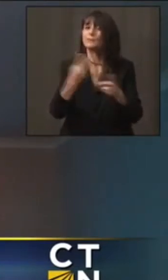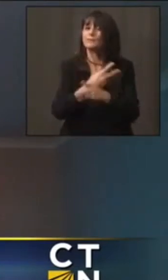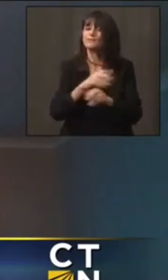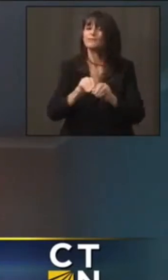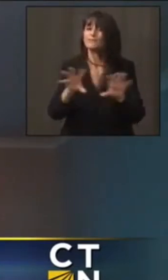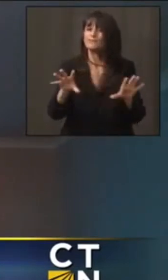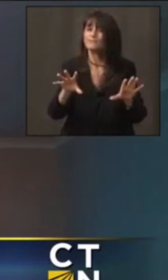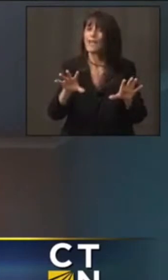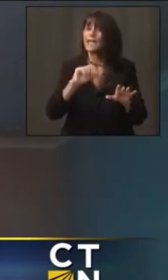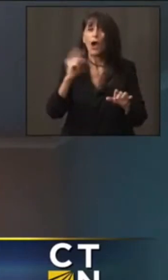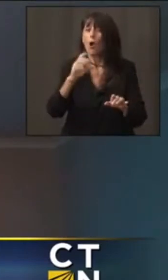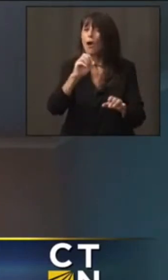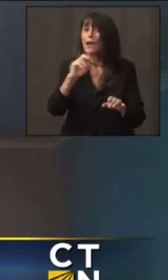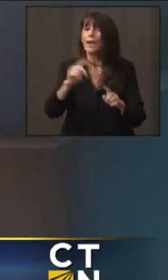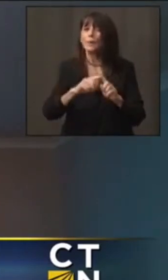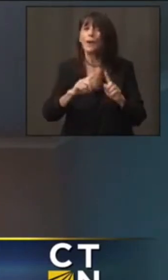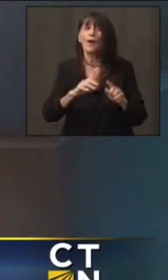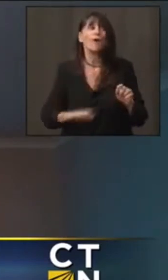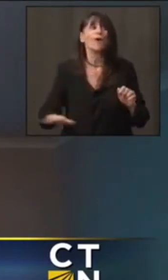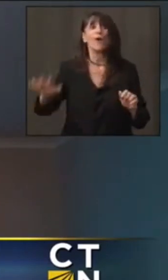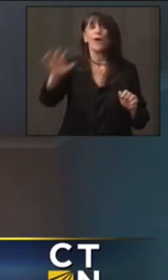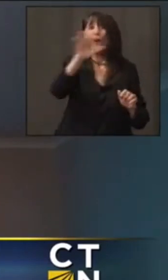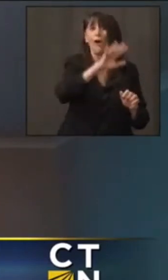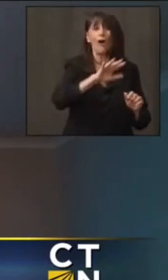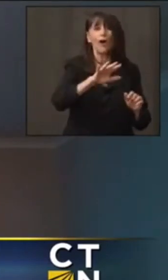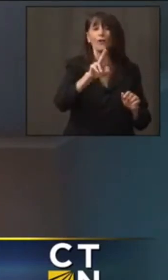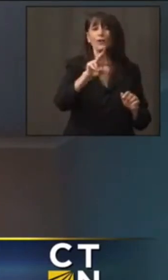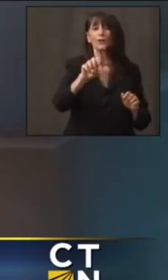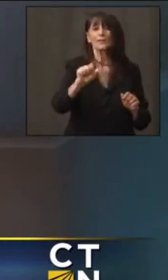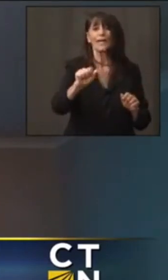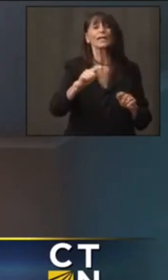take a cautious approach to sports as we did in the fall.